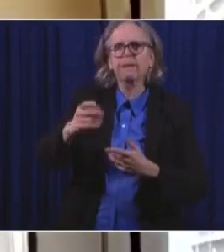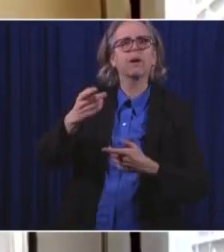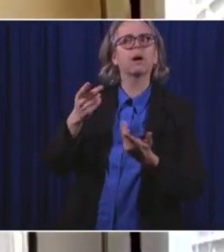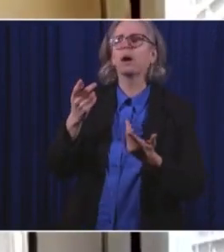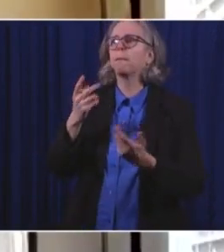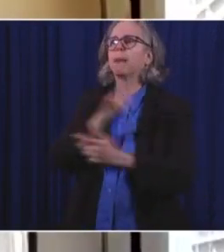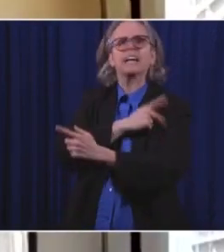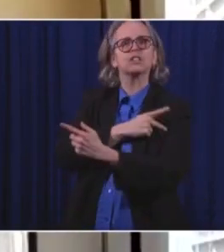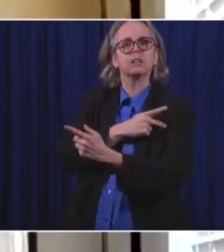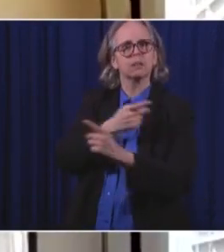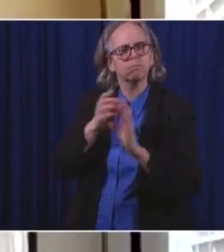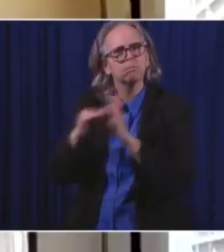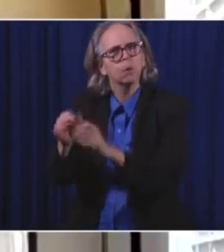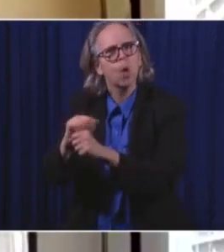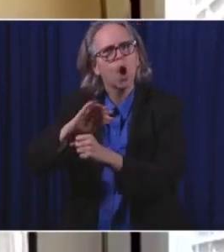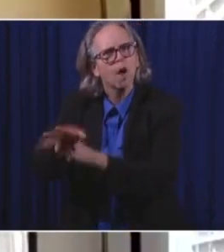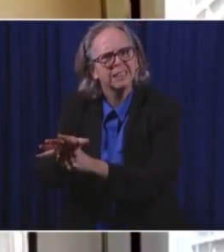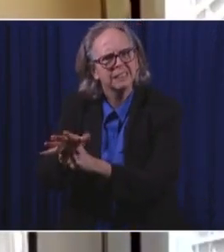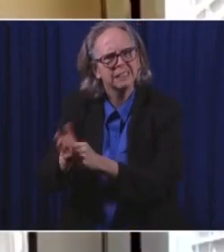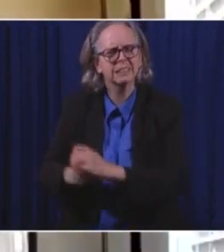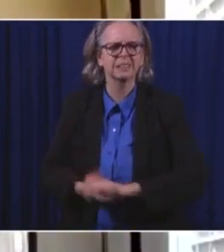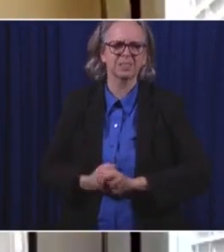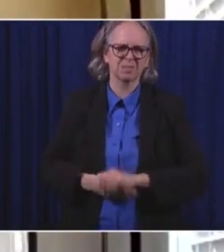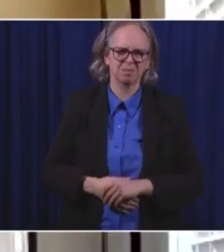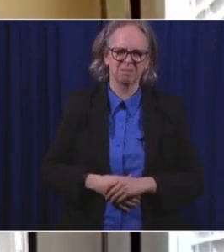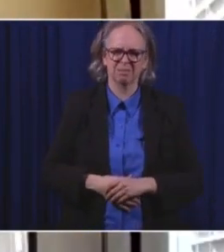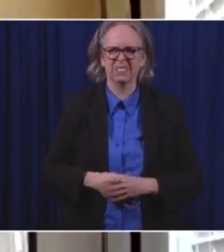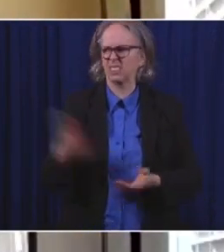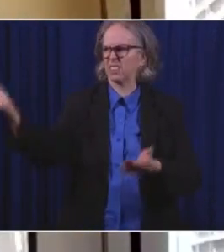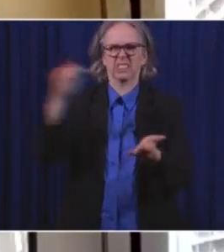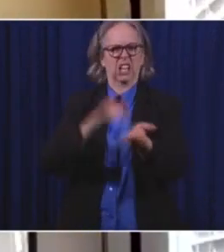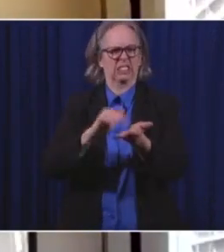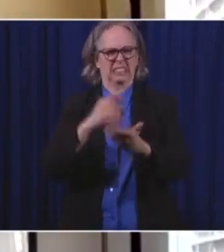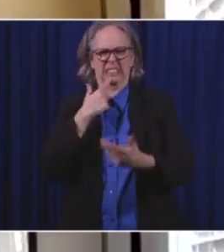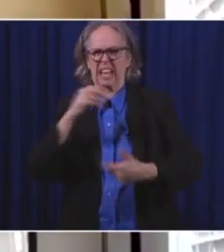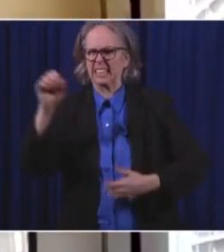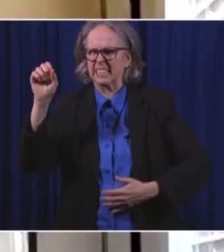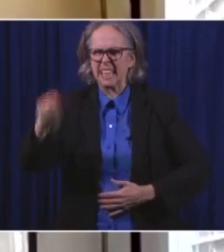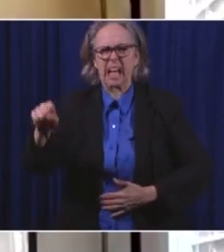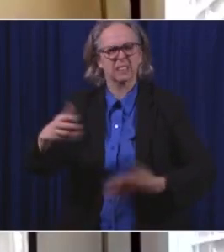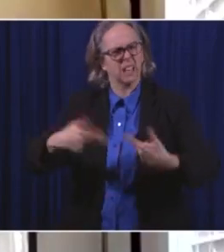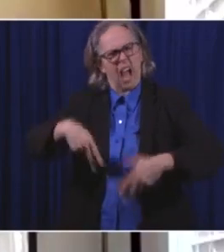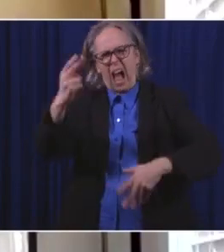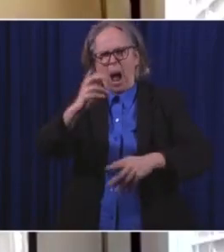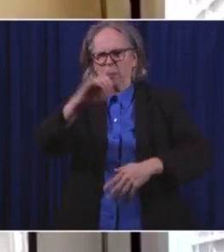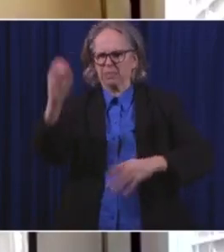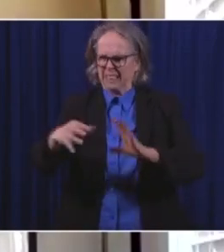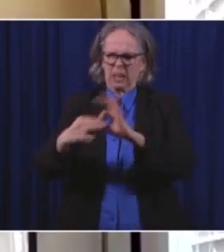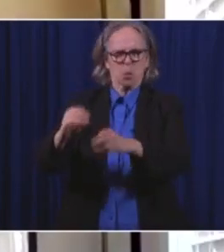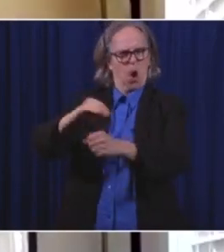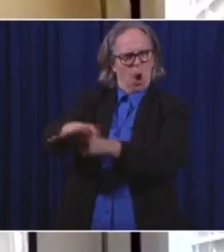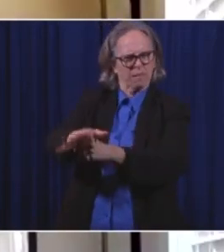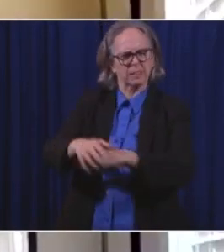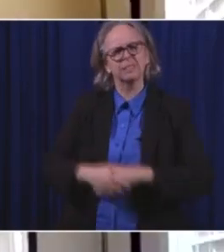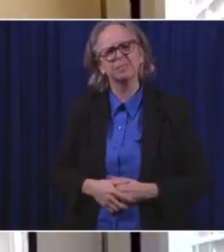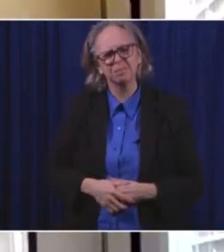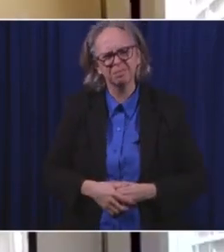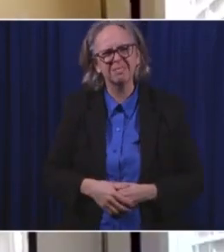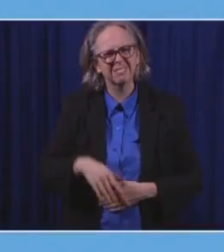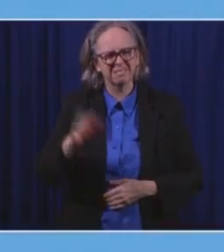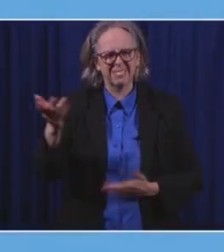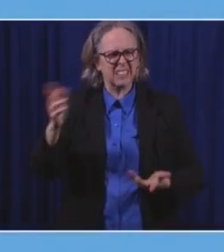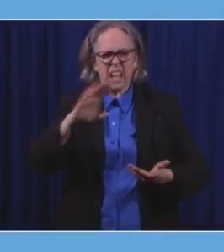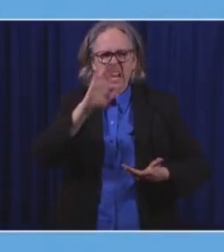very, very high rates indeed. It is, in my clinical experience, almost unheard of to